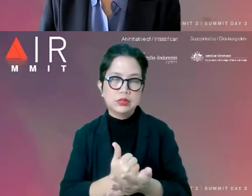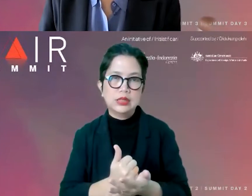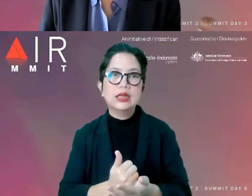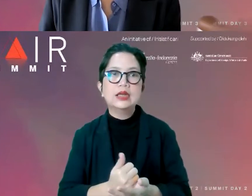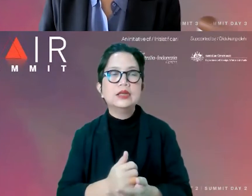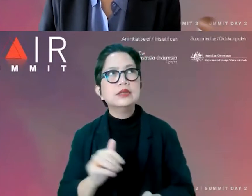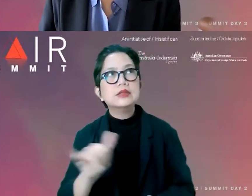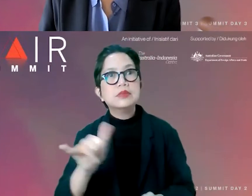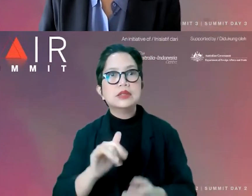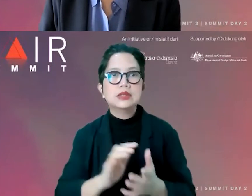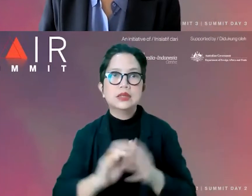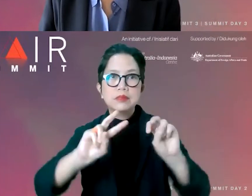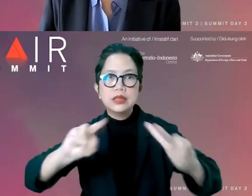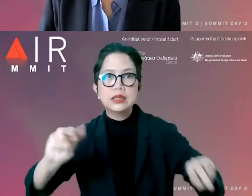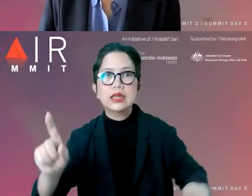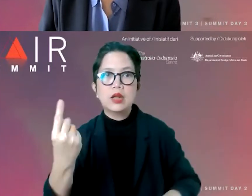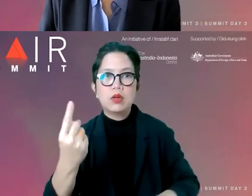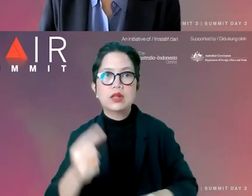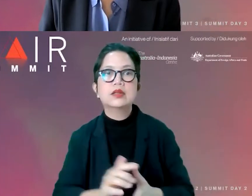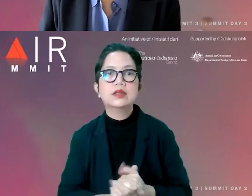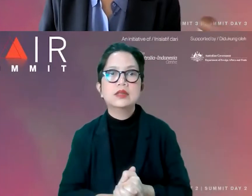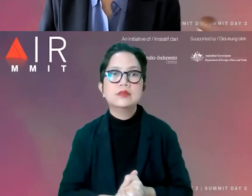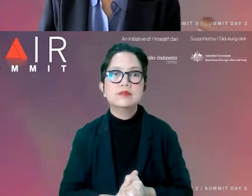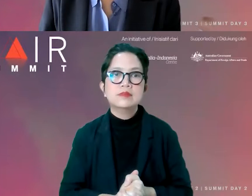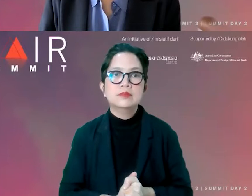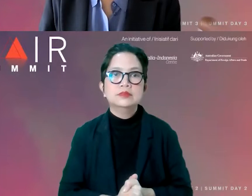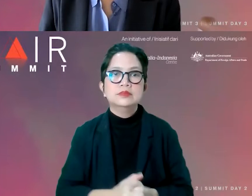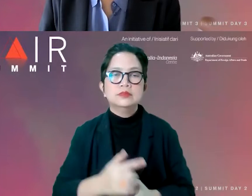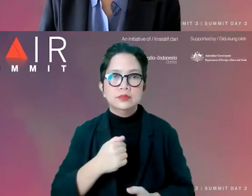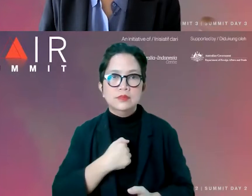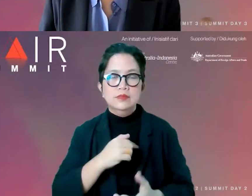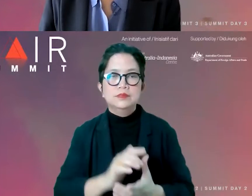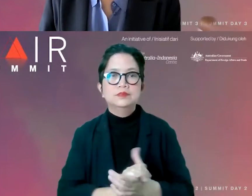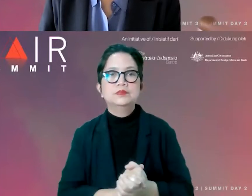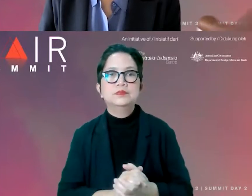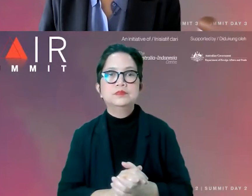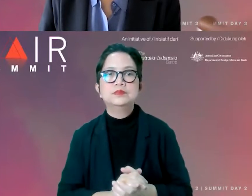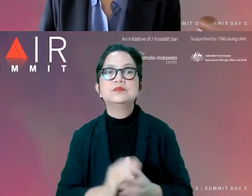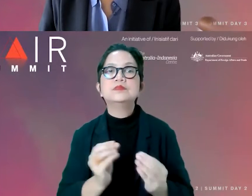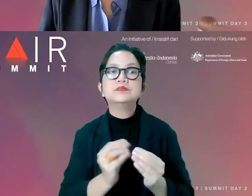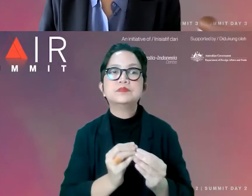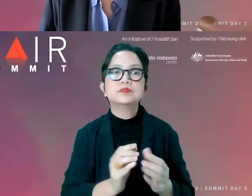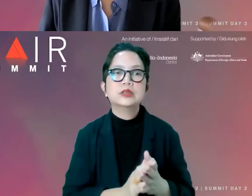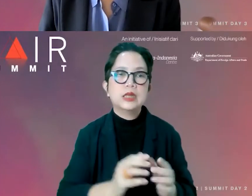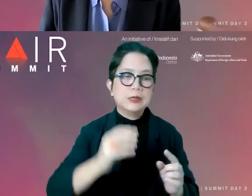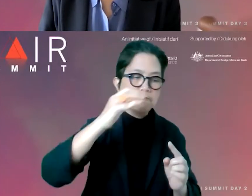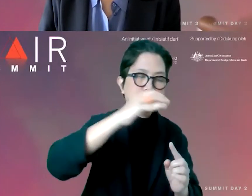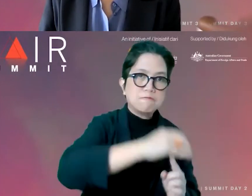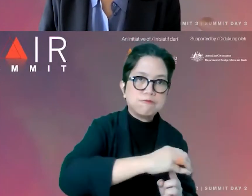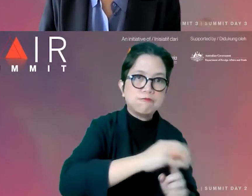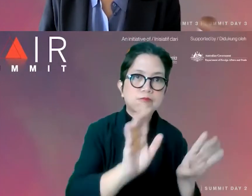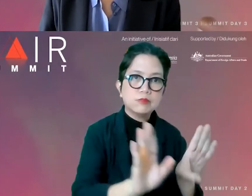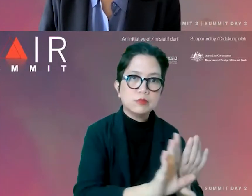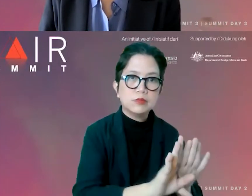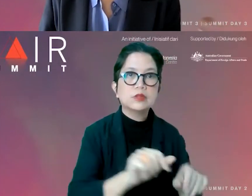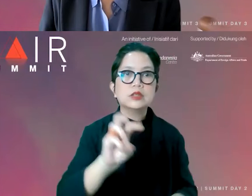whether we trigger a soft lockdown, a hard lockdown in the 3 cities, or in which we can